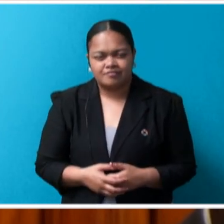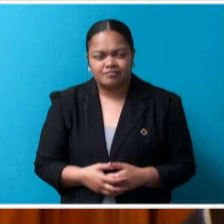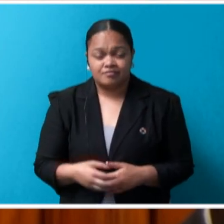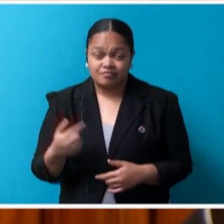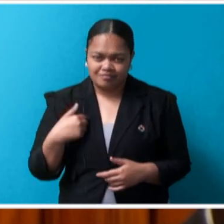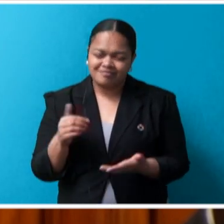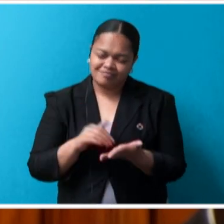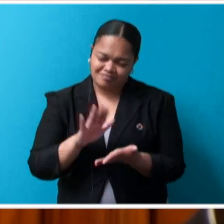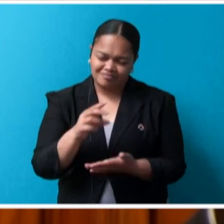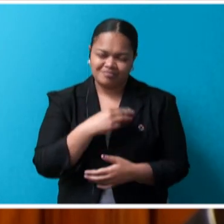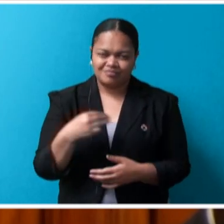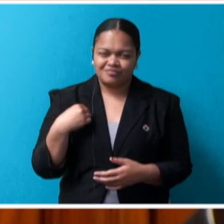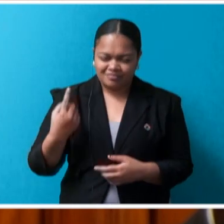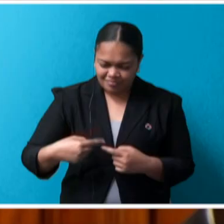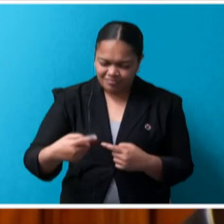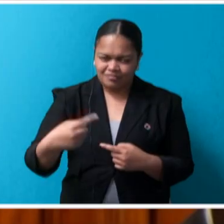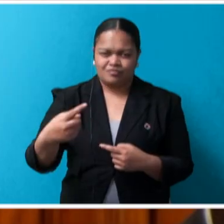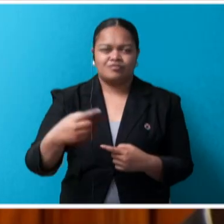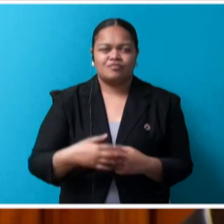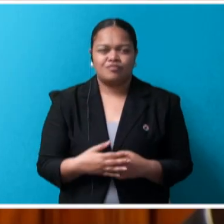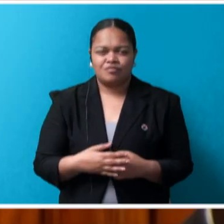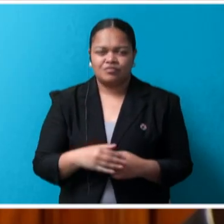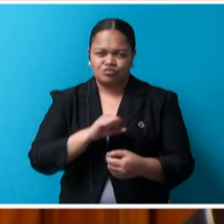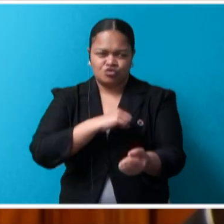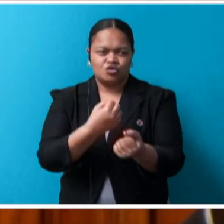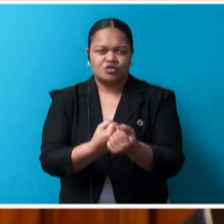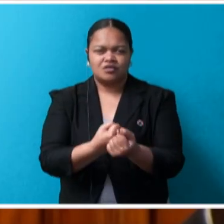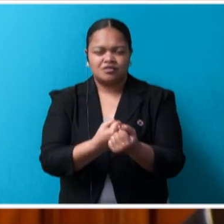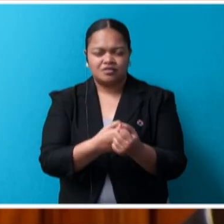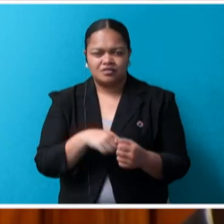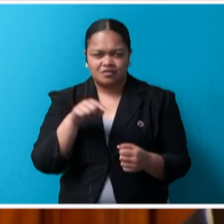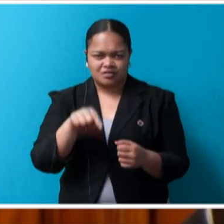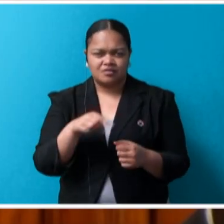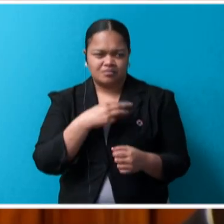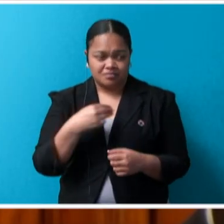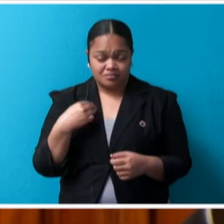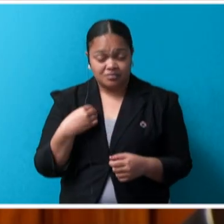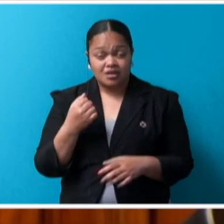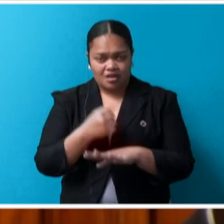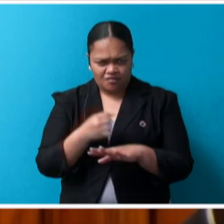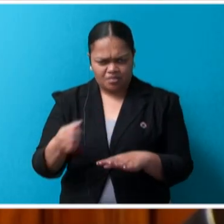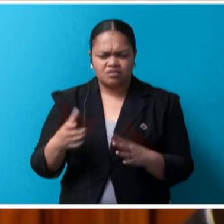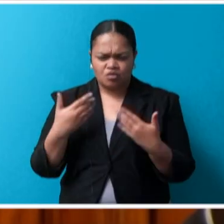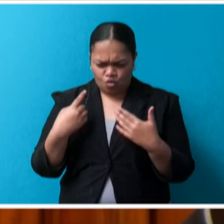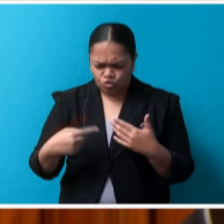commend the Ministry's ongoing commitment to strengthening Fiji's cooperative sector and encourage government to continue